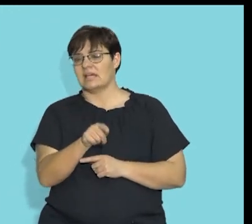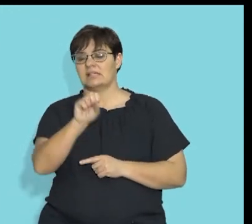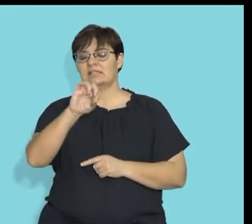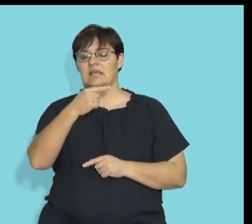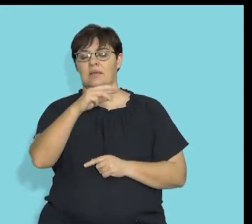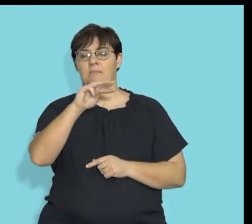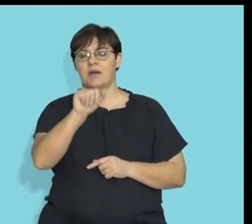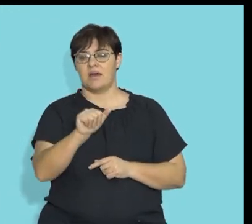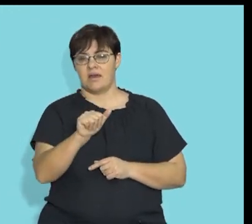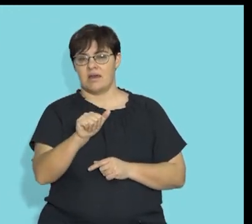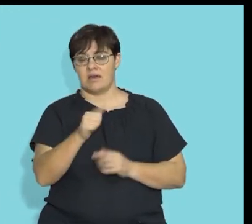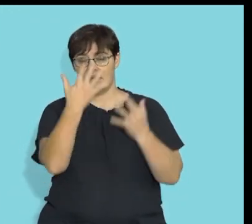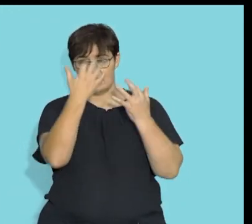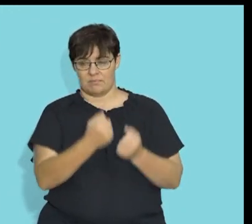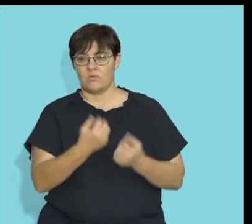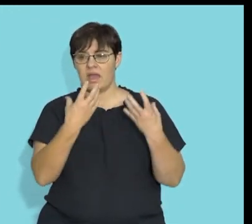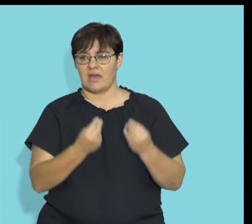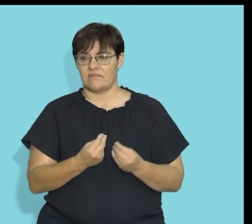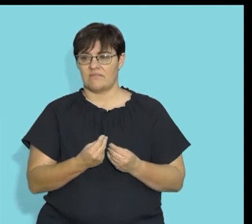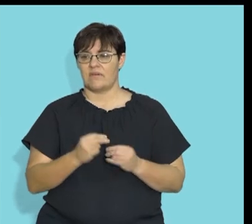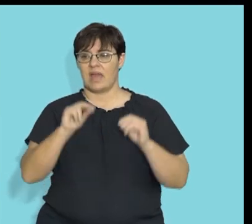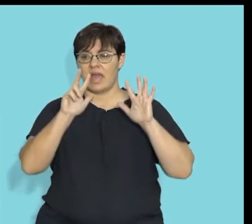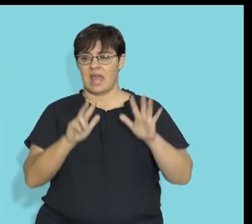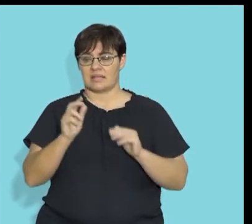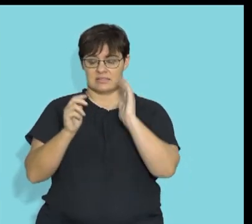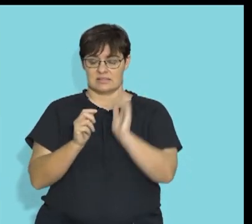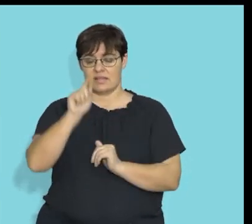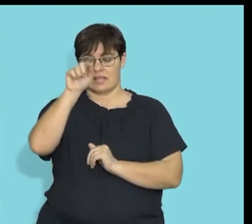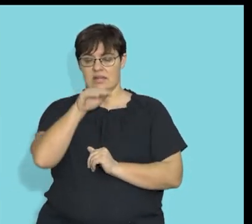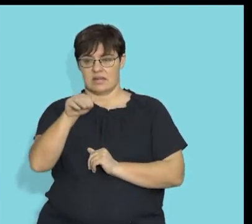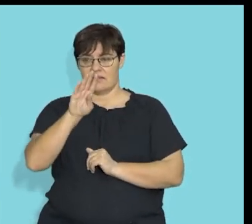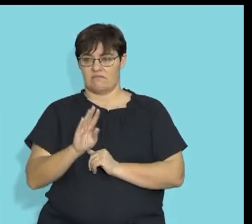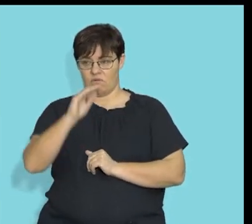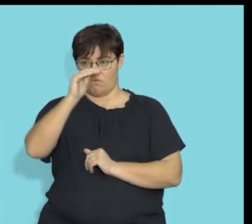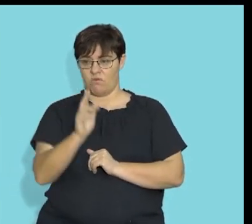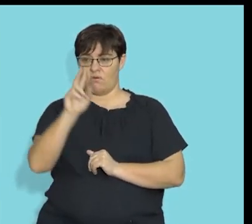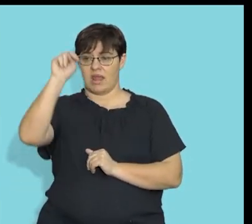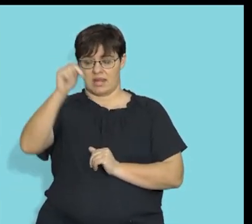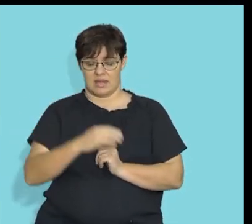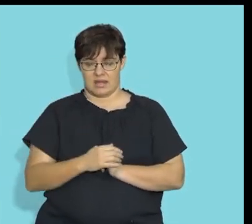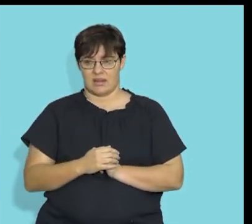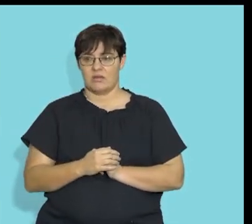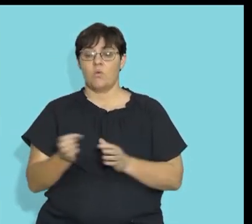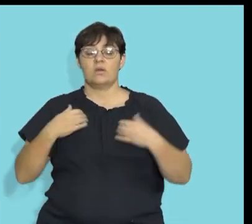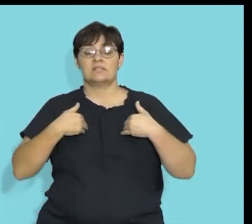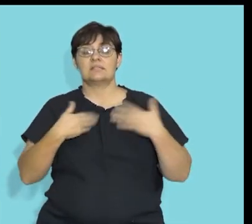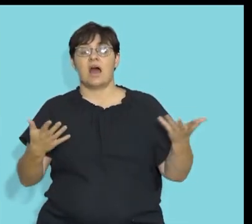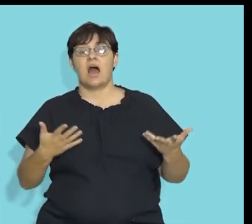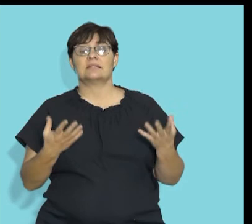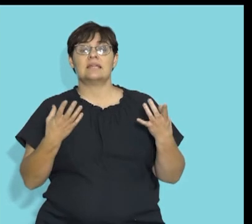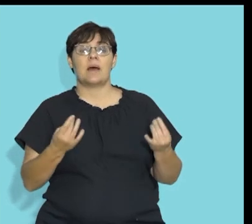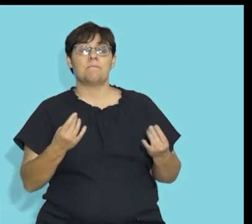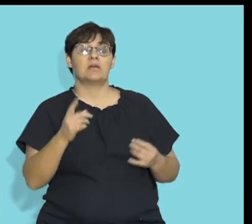sigma sum where we have 8 times a quarter to the power of n, but please note that